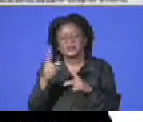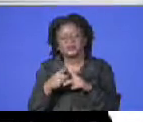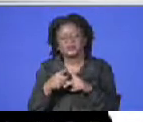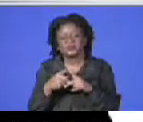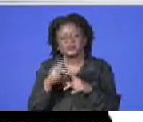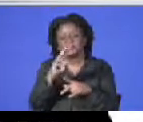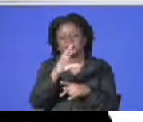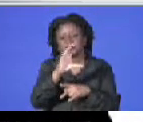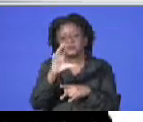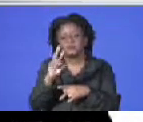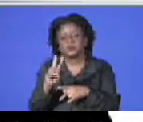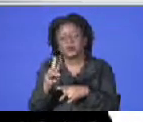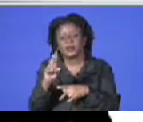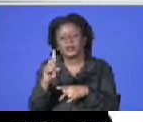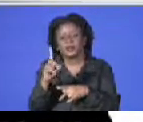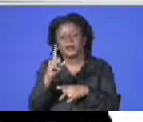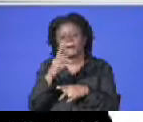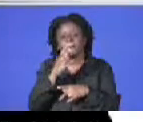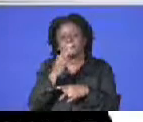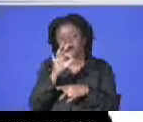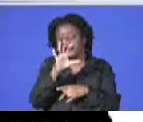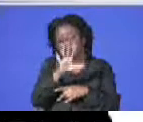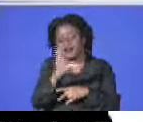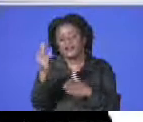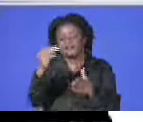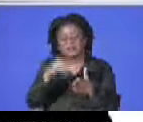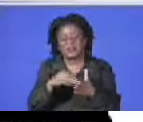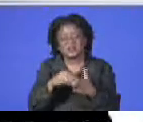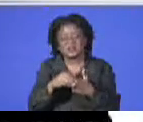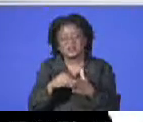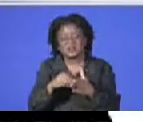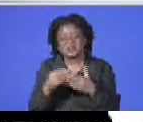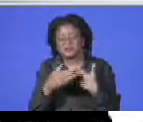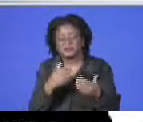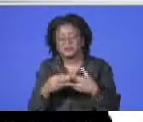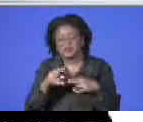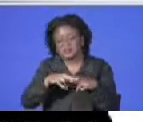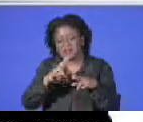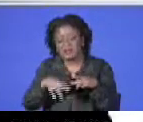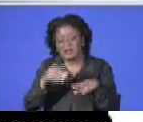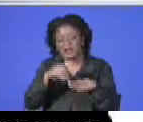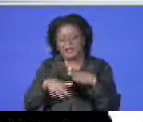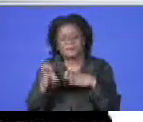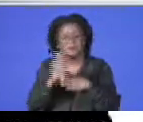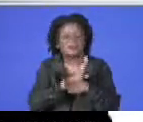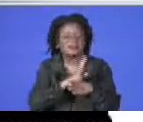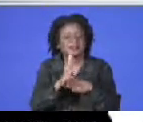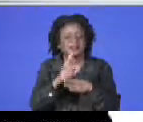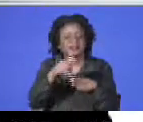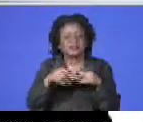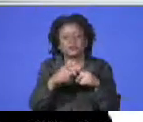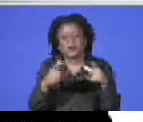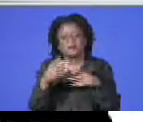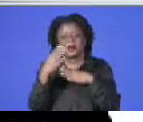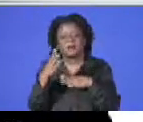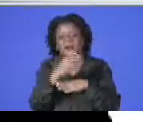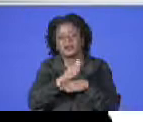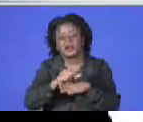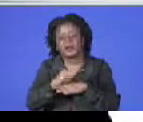$251.5 million. Despite the temporary decline in business activity in Abaco and Grand Bahama, total revenue grew